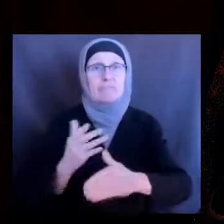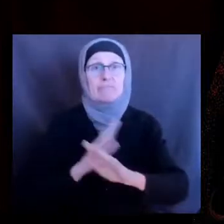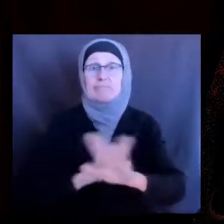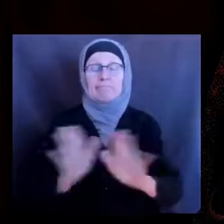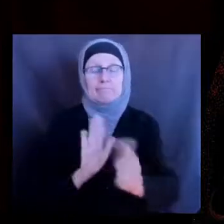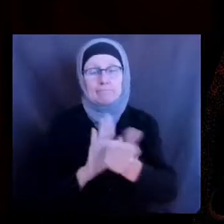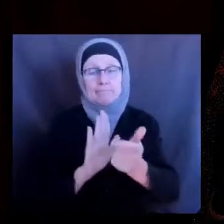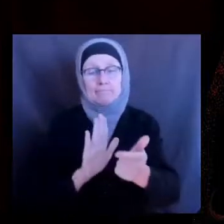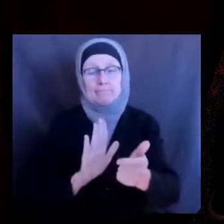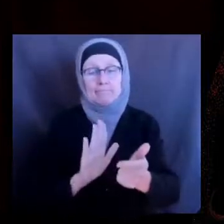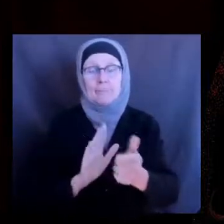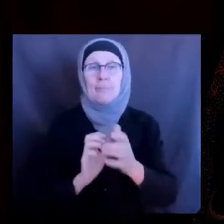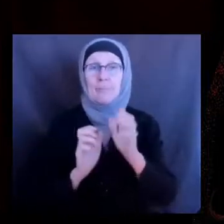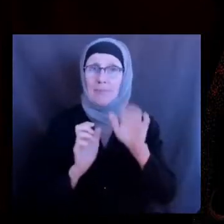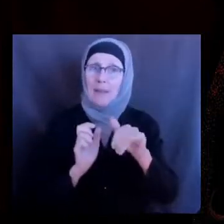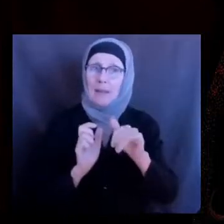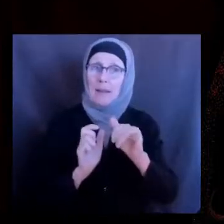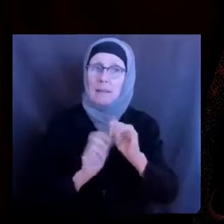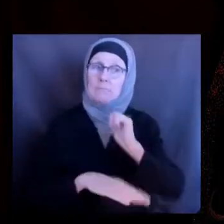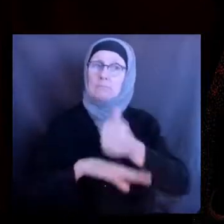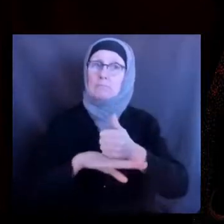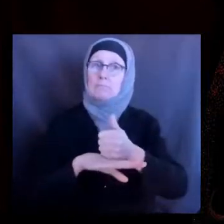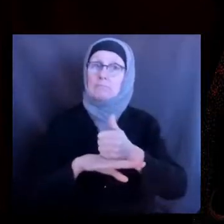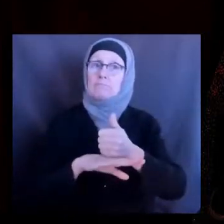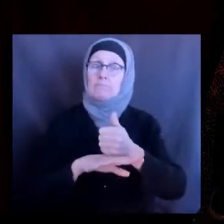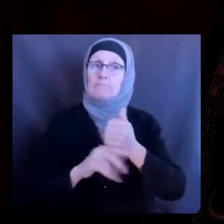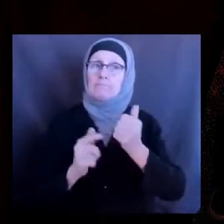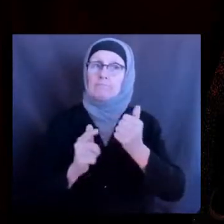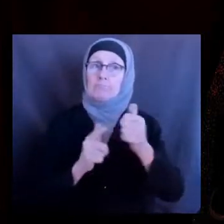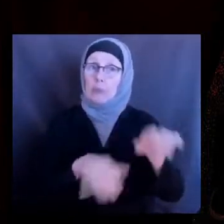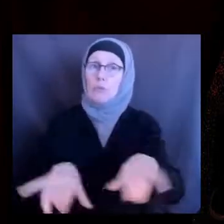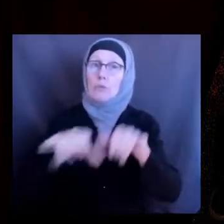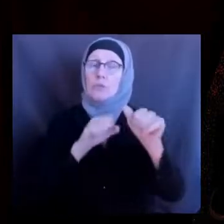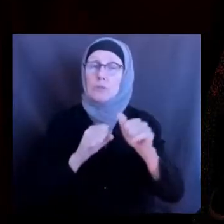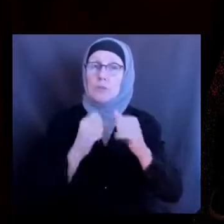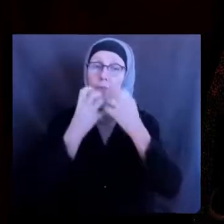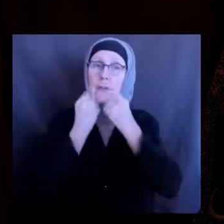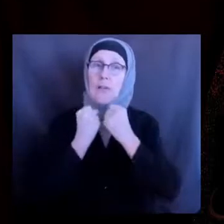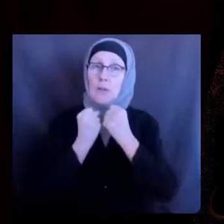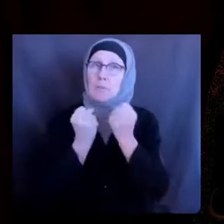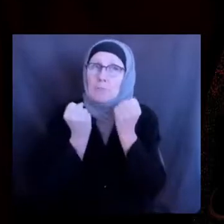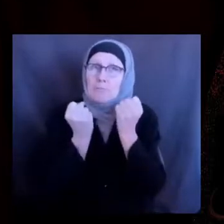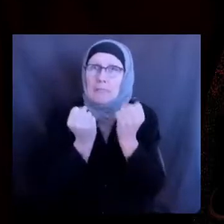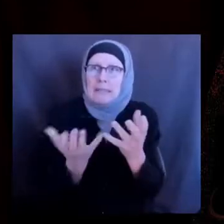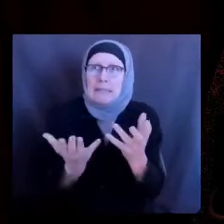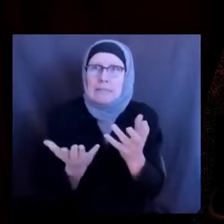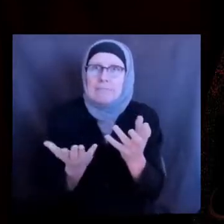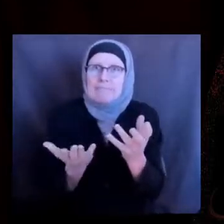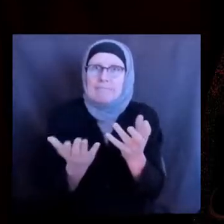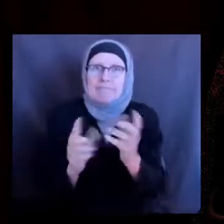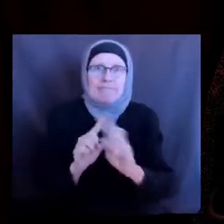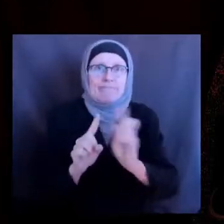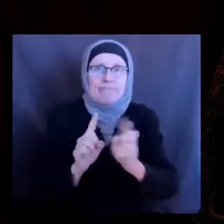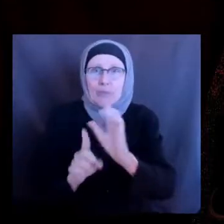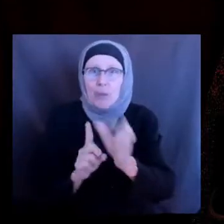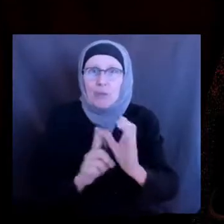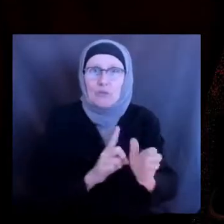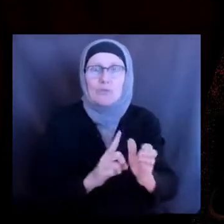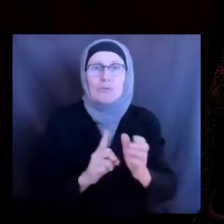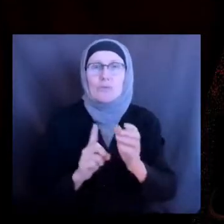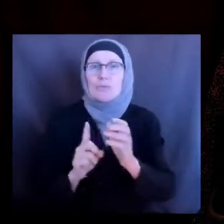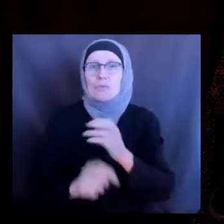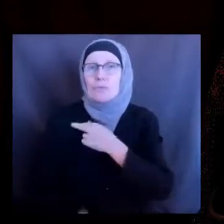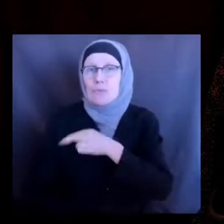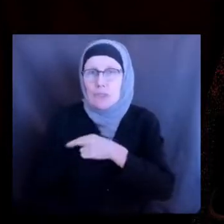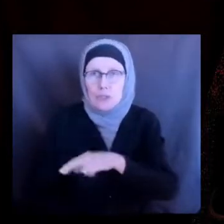at the end of the battles, the armies are not allowed to disgrace the body of their opponents.